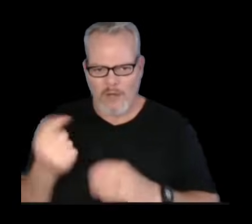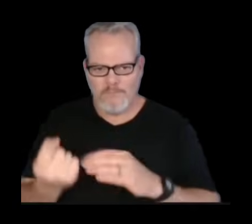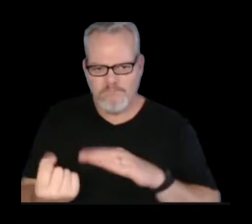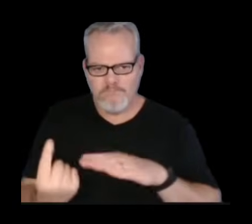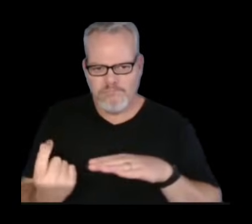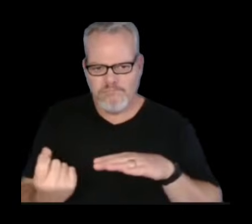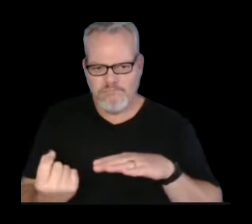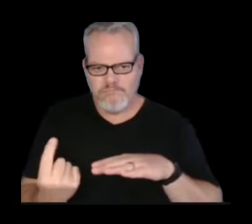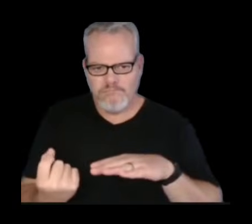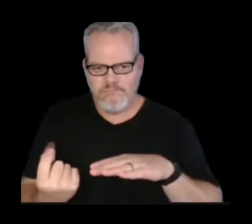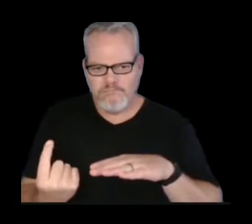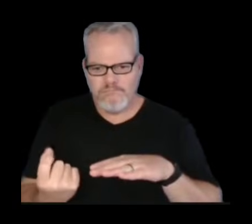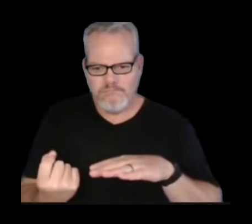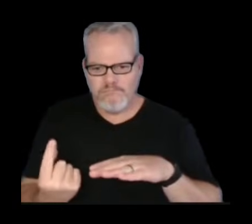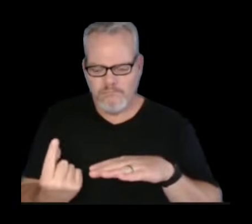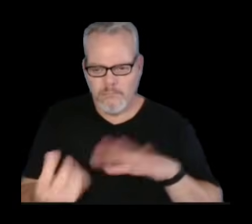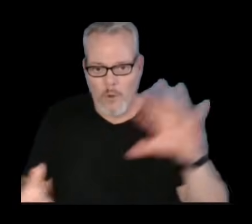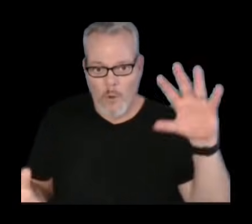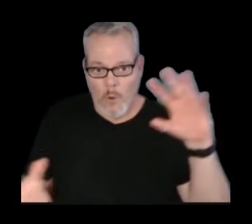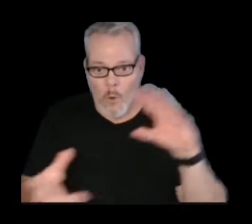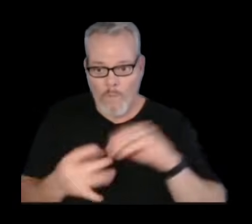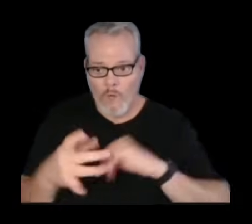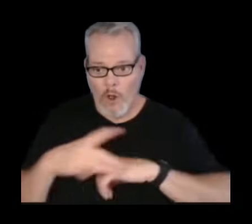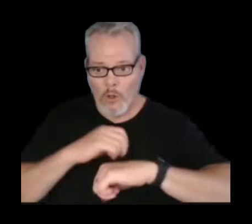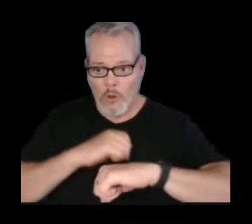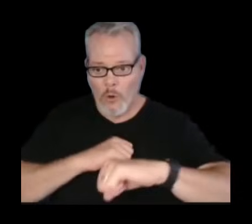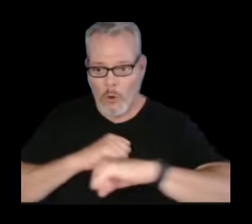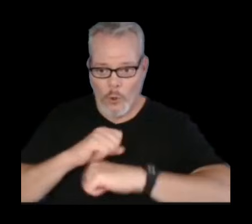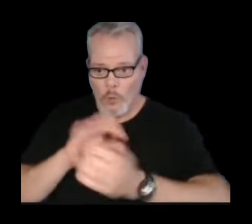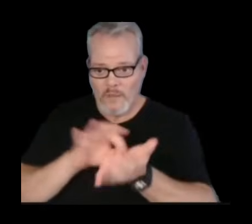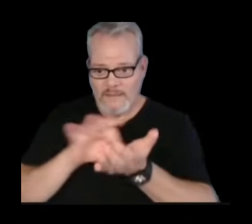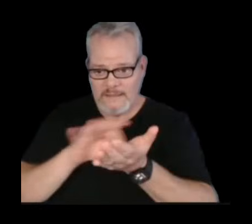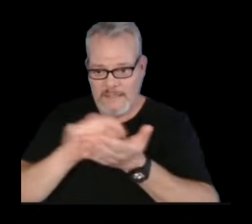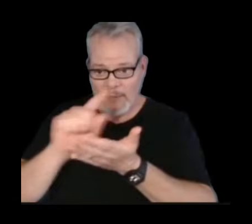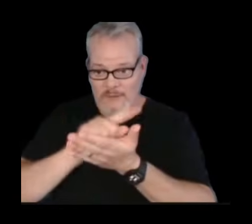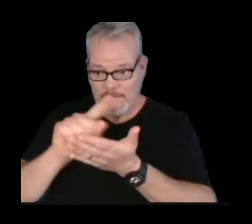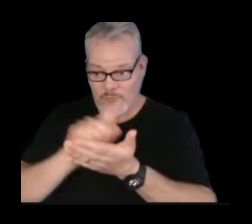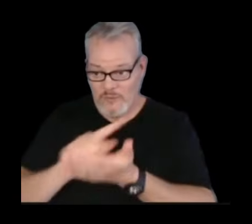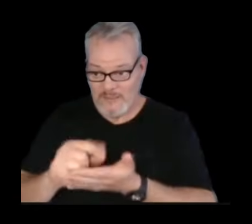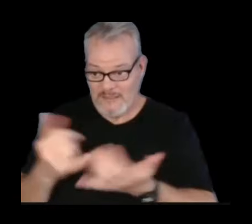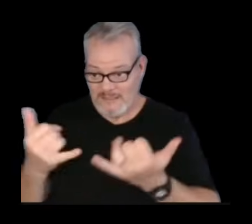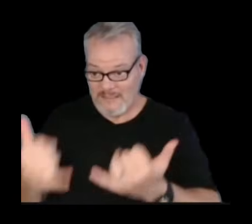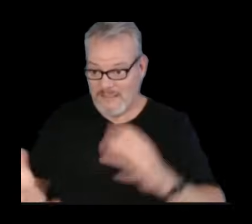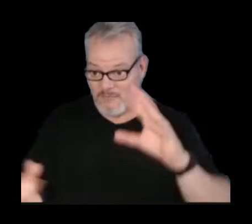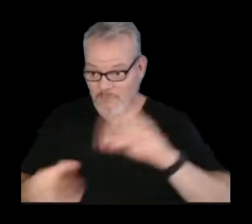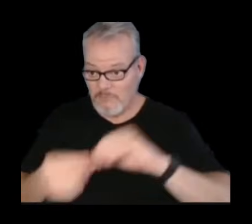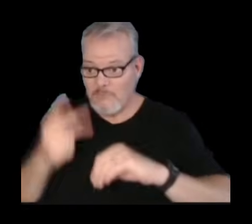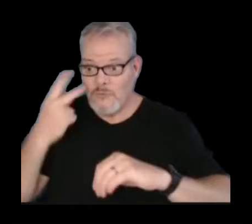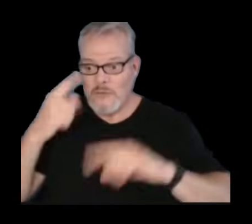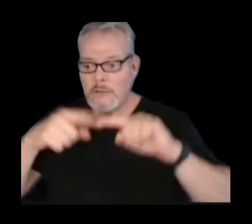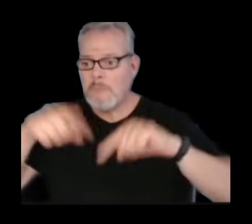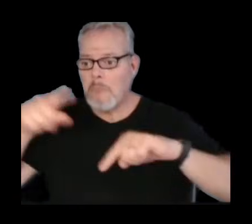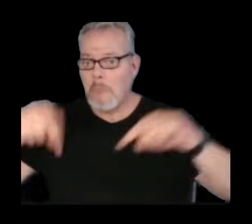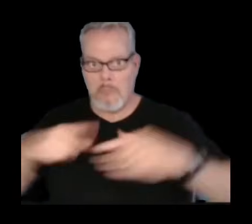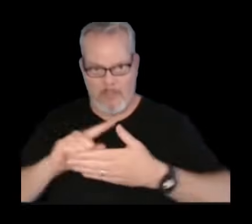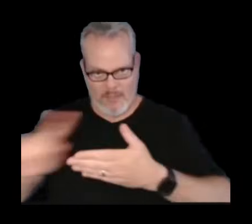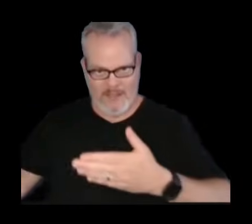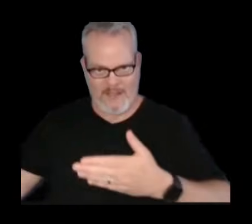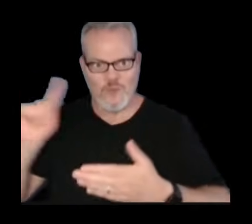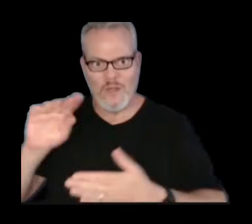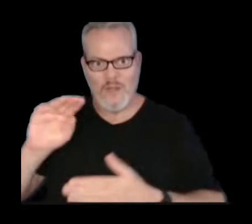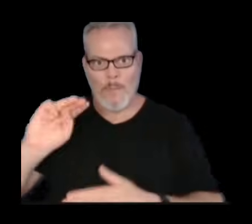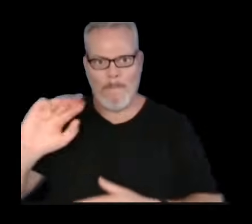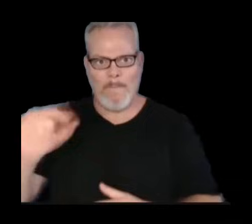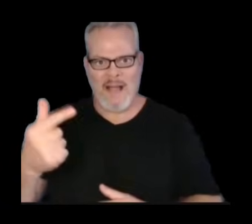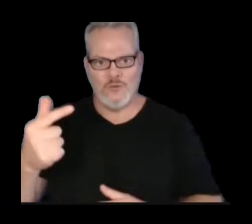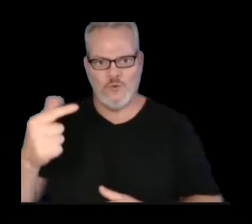Overall, our earthquake counts per week have fluctuated some, with that peak last week and magnitude 4.6, but you can see we're back to